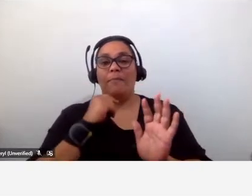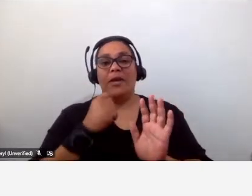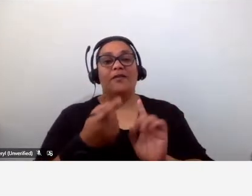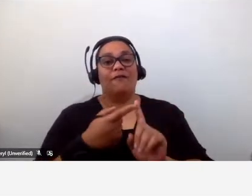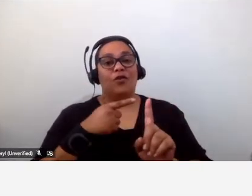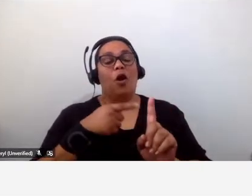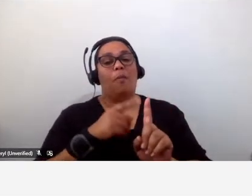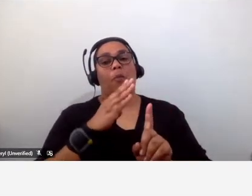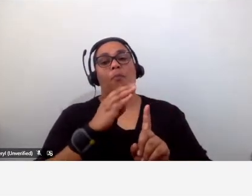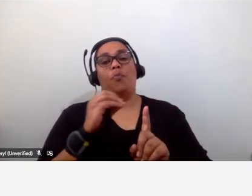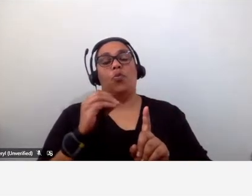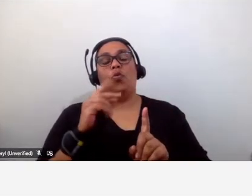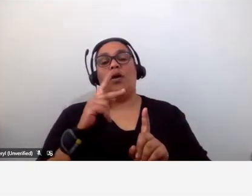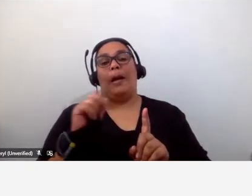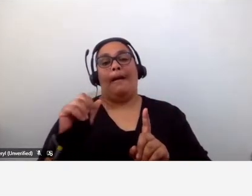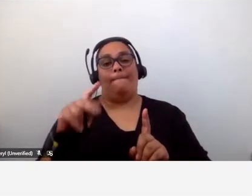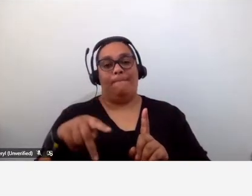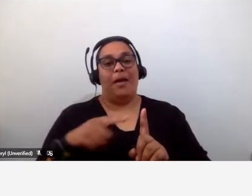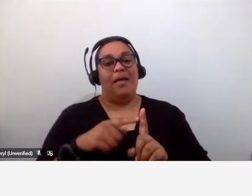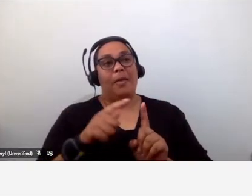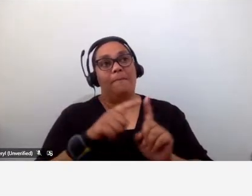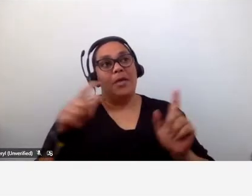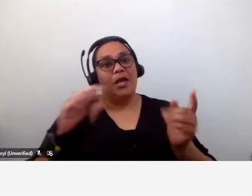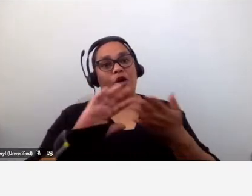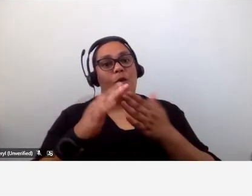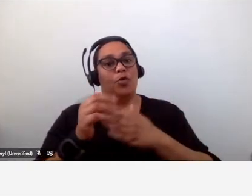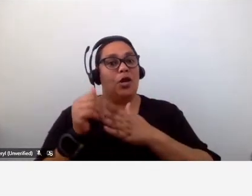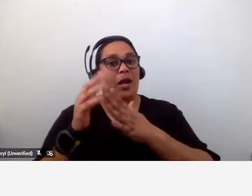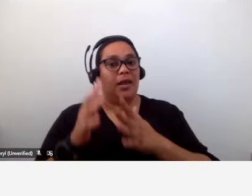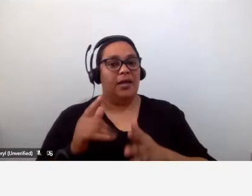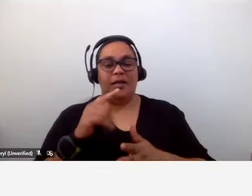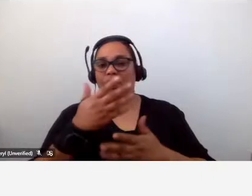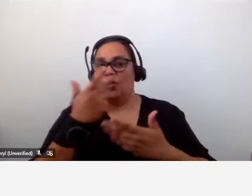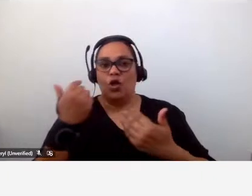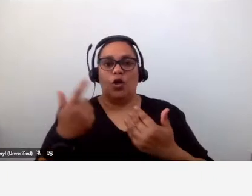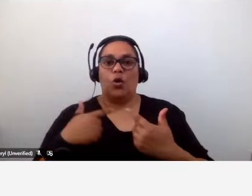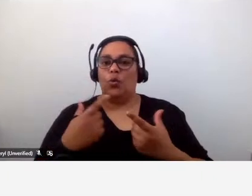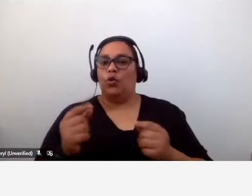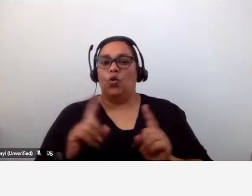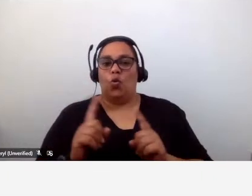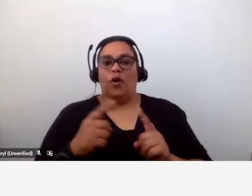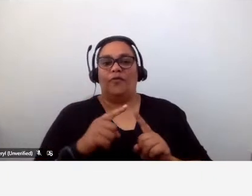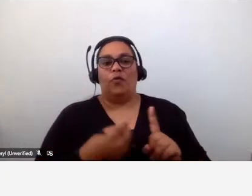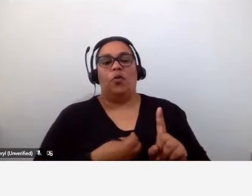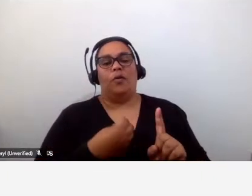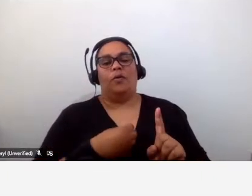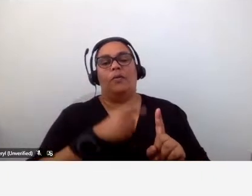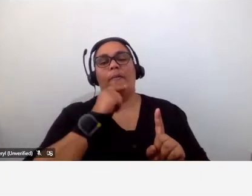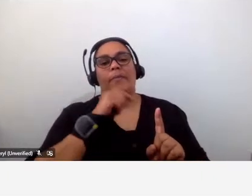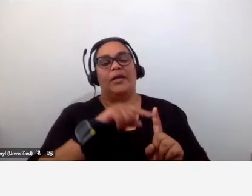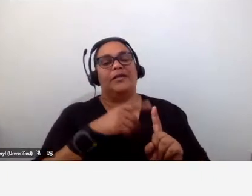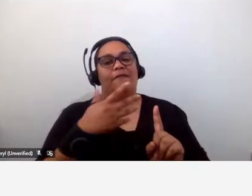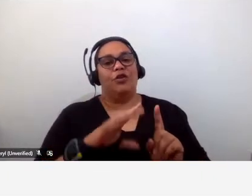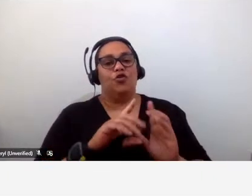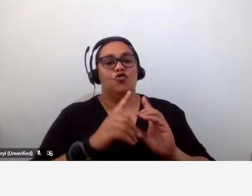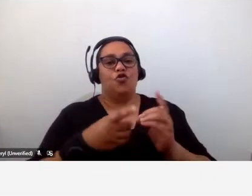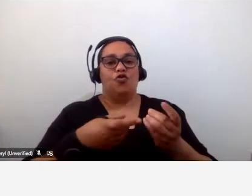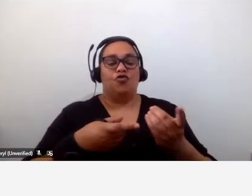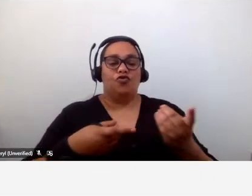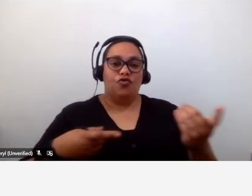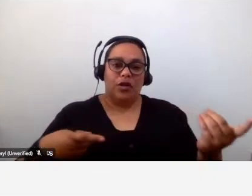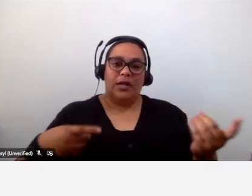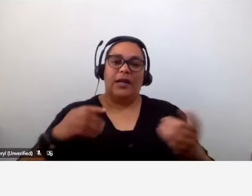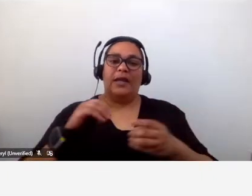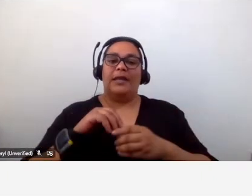Boer Cup, and this huge community leader didn't know what we were doing for this young man. He finished his degree. He's in our